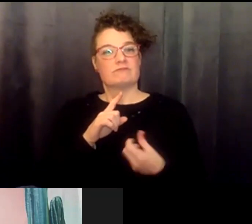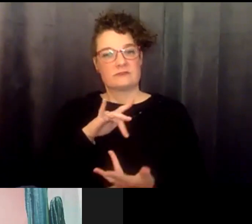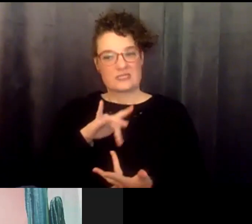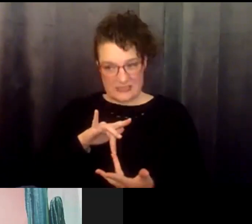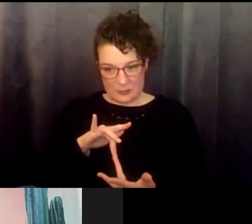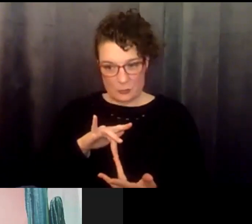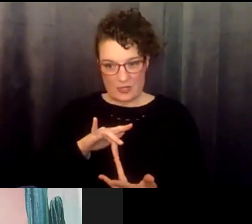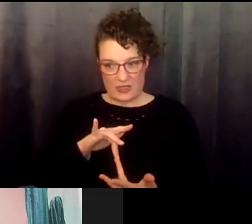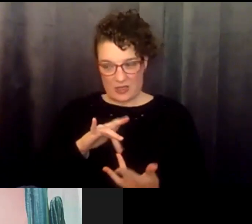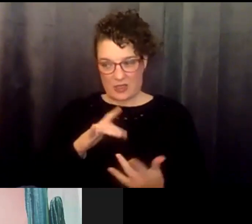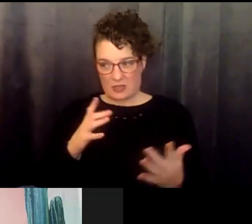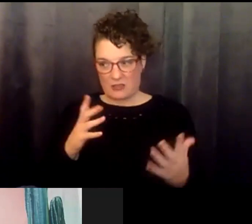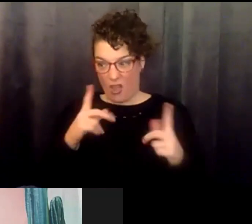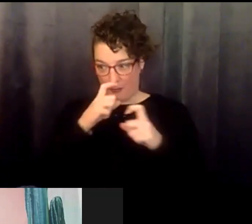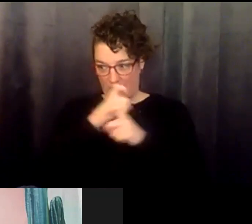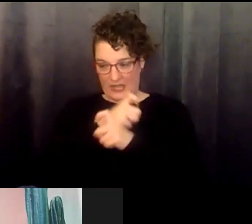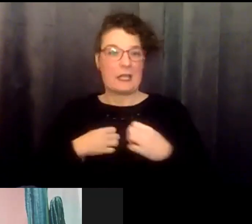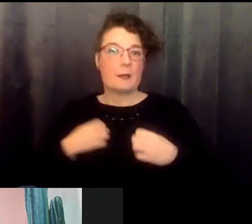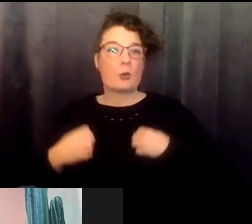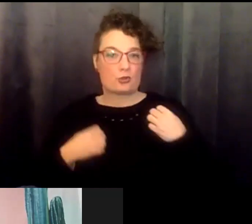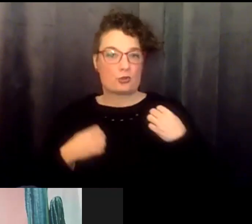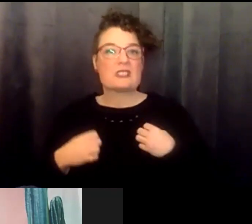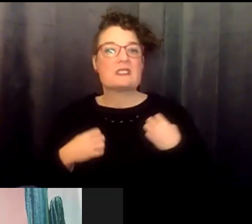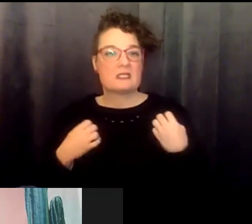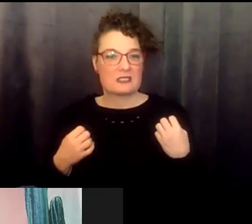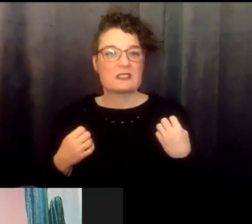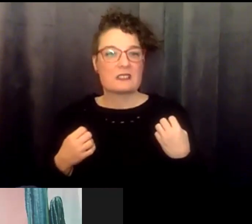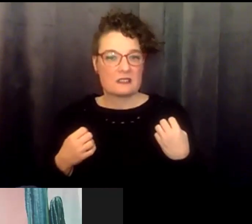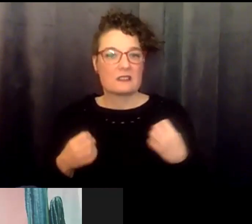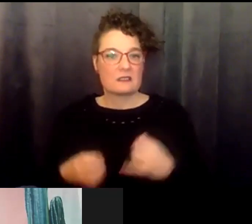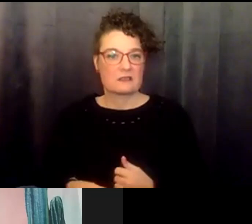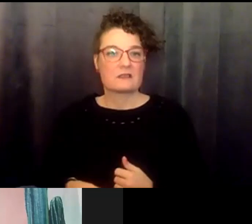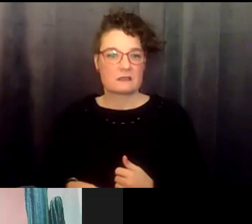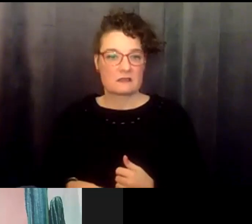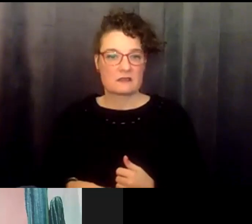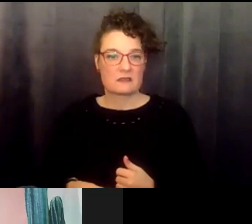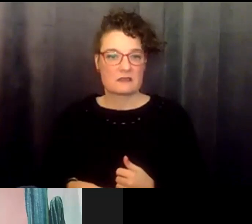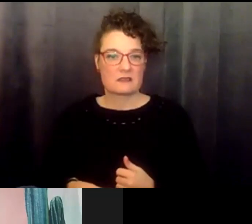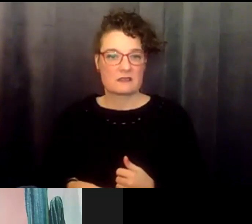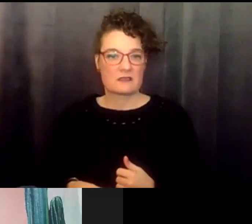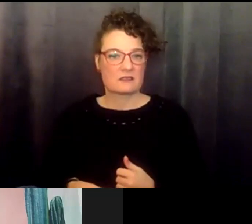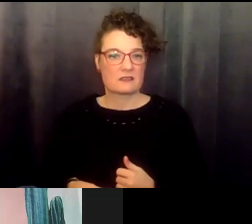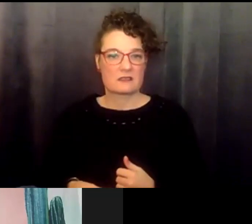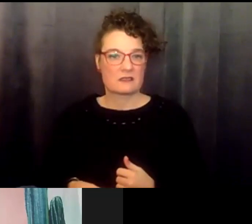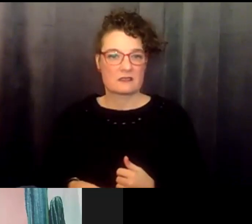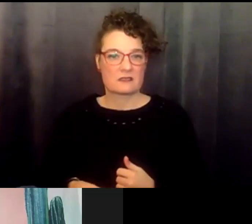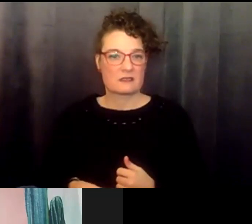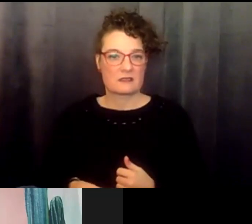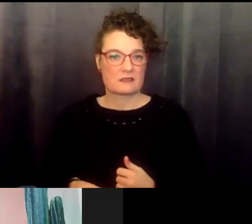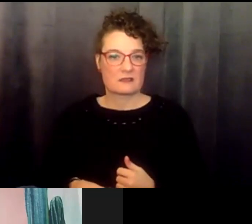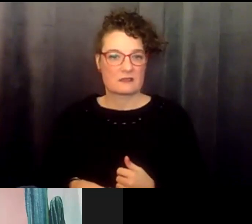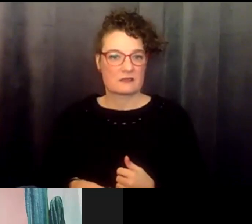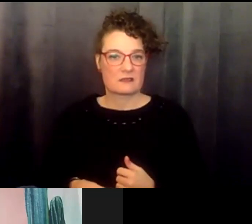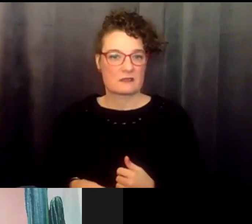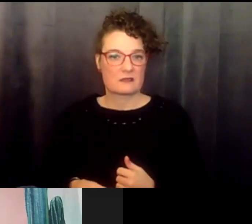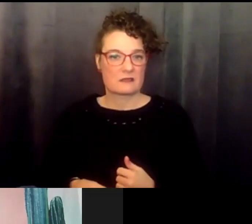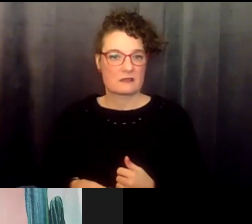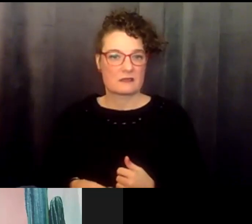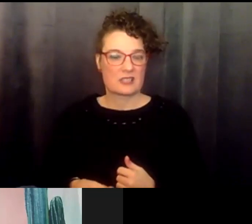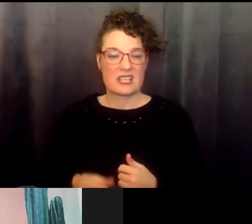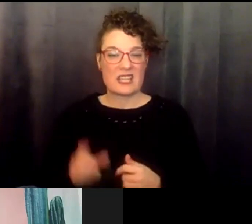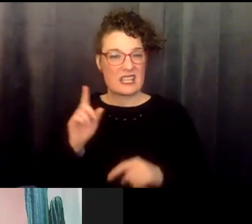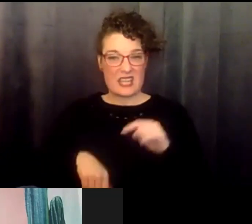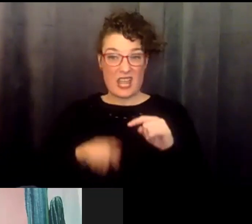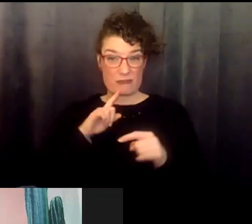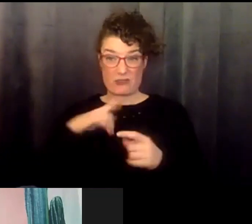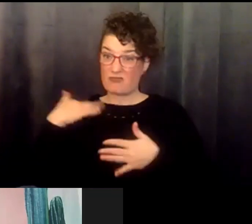emotions. And that's something that is, you're not going to get very far. It's something I've realized, you're not going to get far if you are trying to do good in